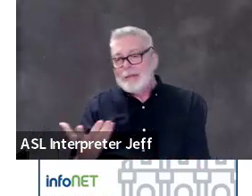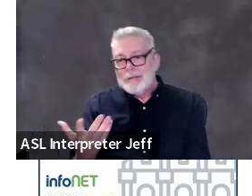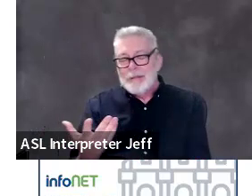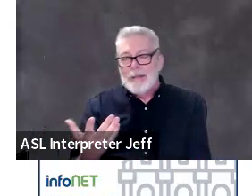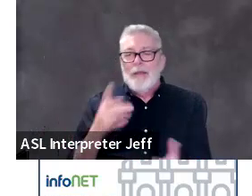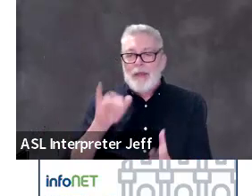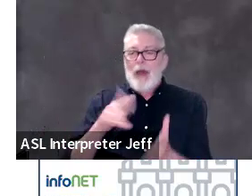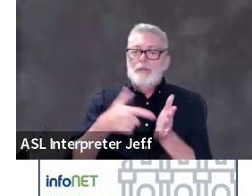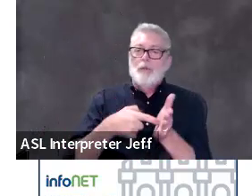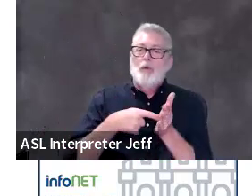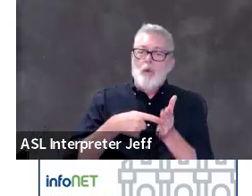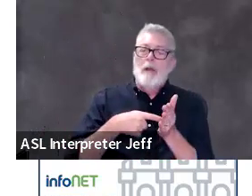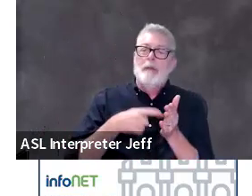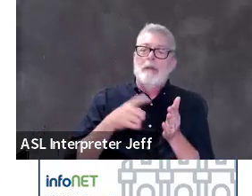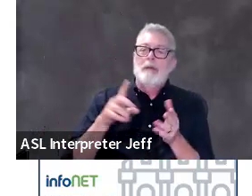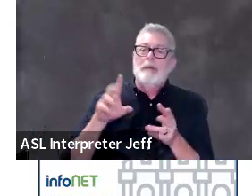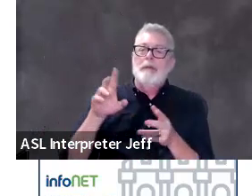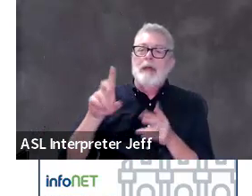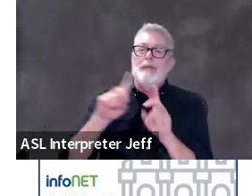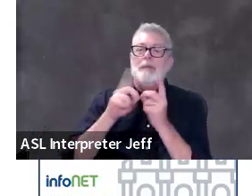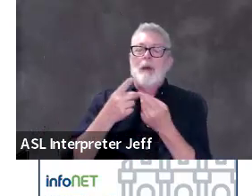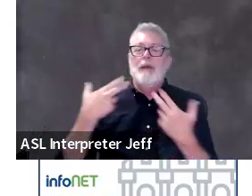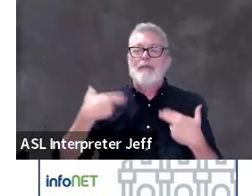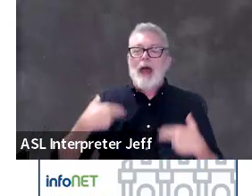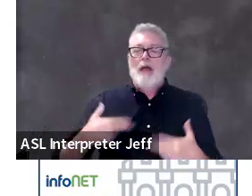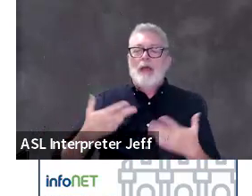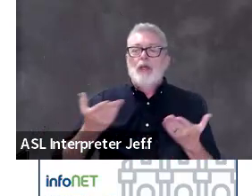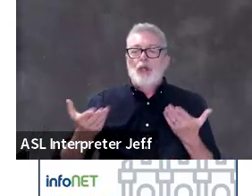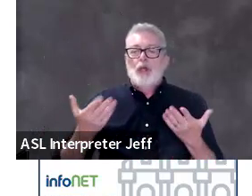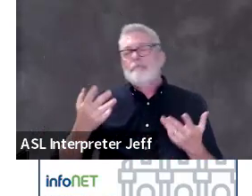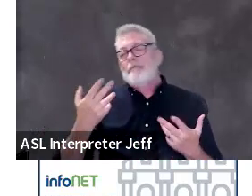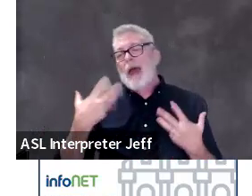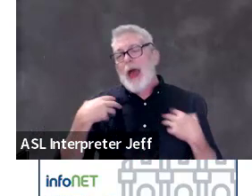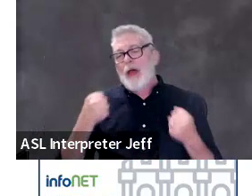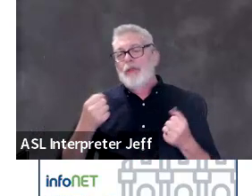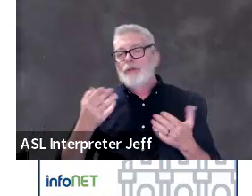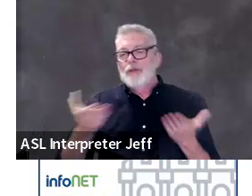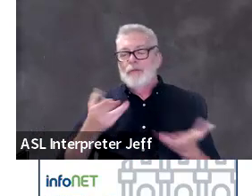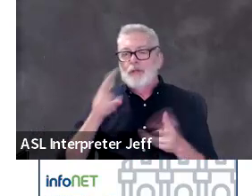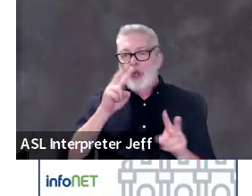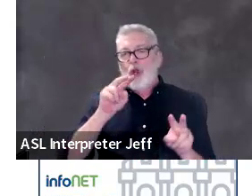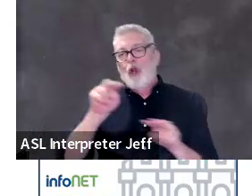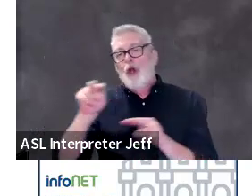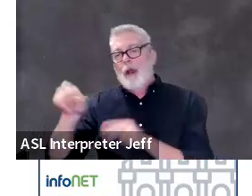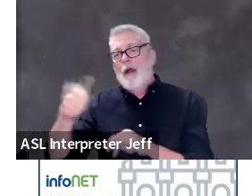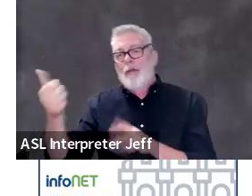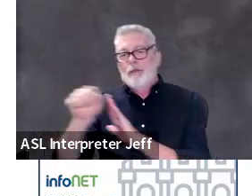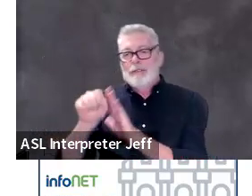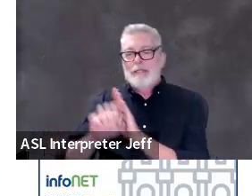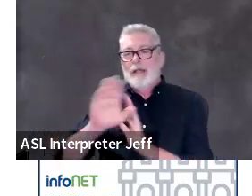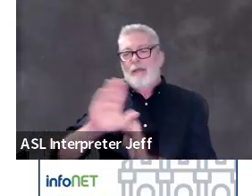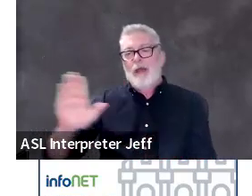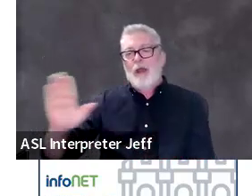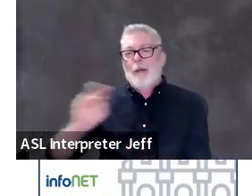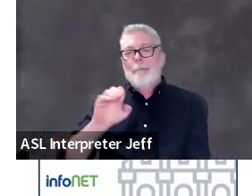a requirement that the Department of Health and Human Services look at other states' Medicaid